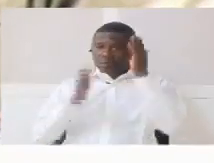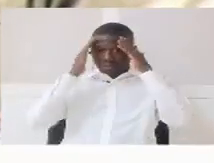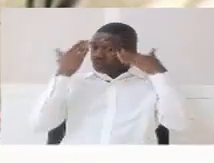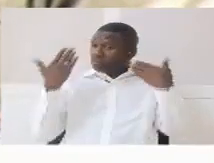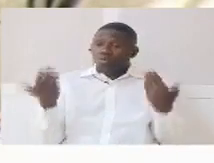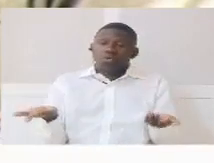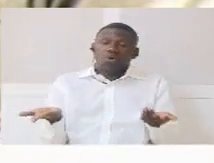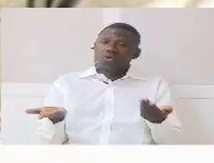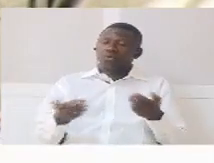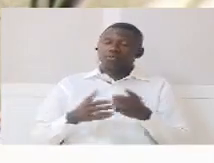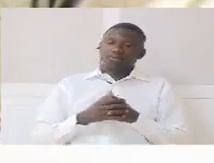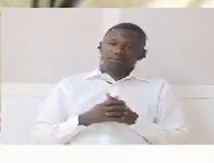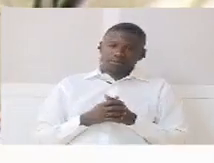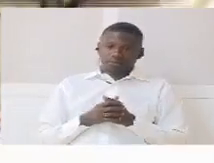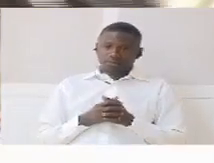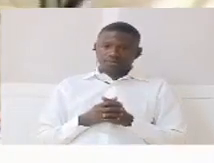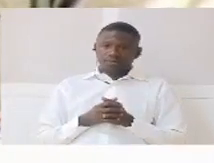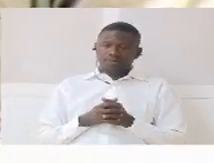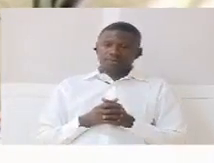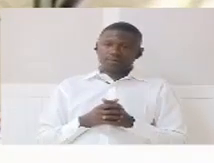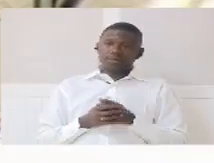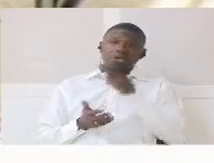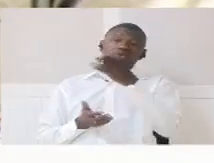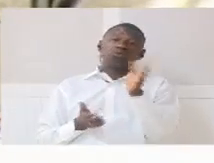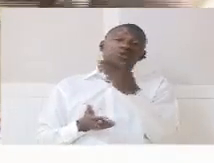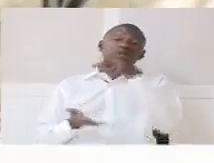government, the president says he's not aware of this,